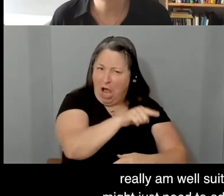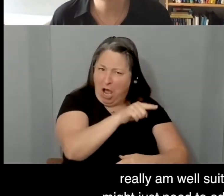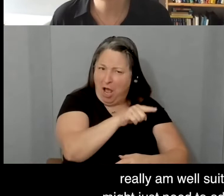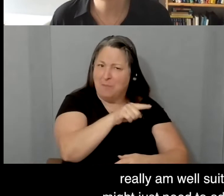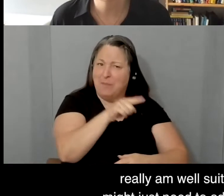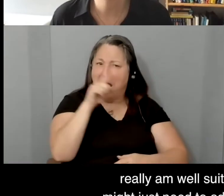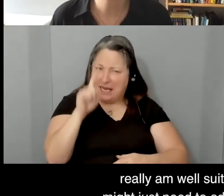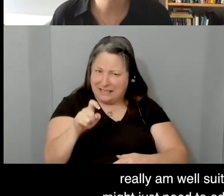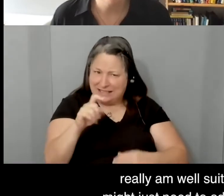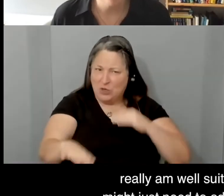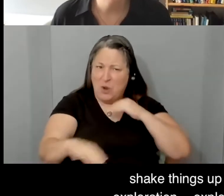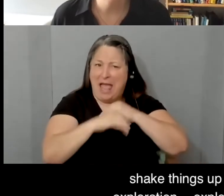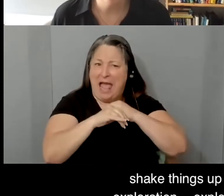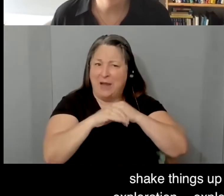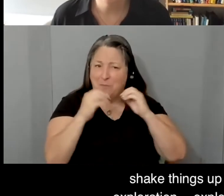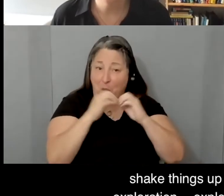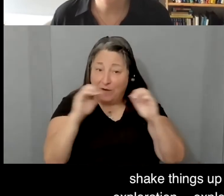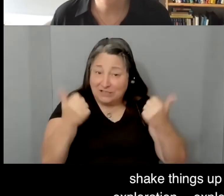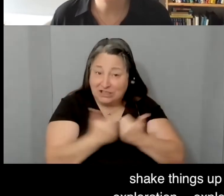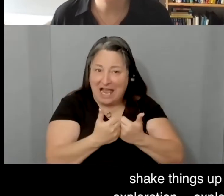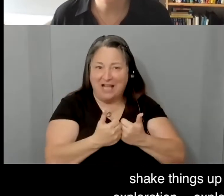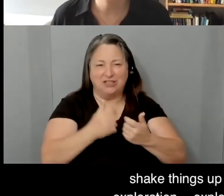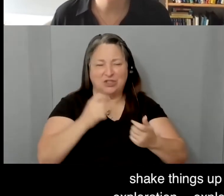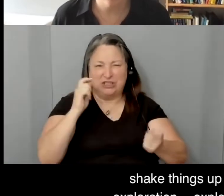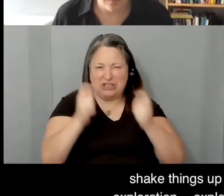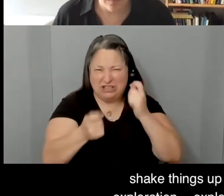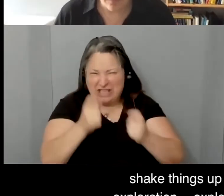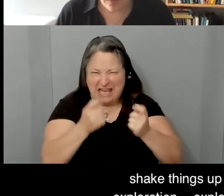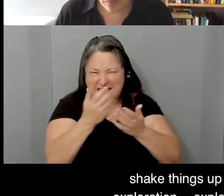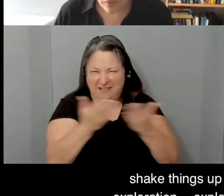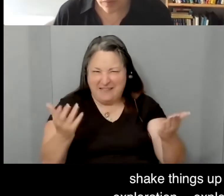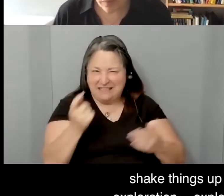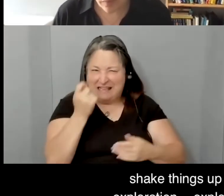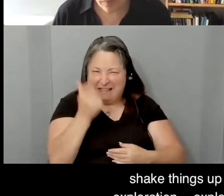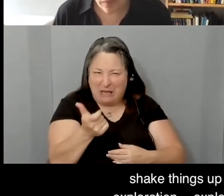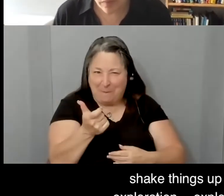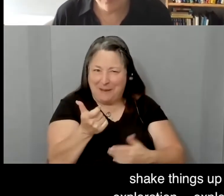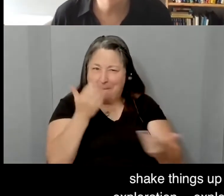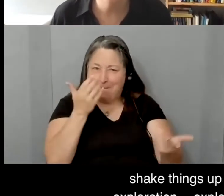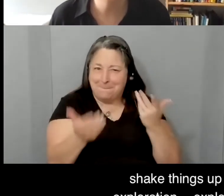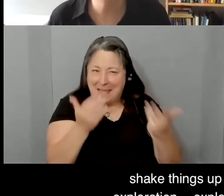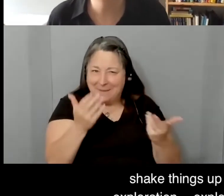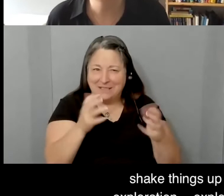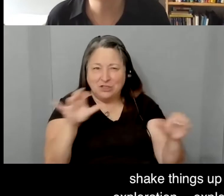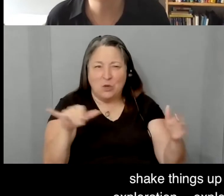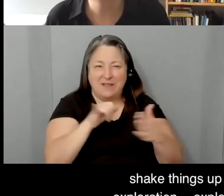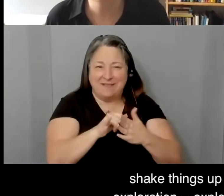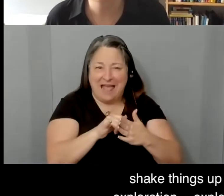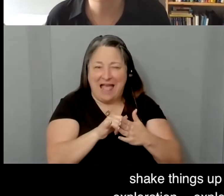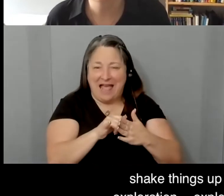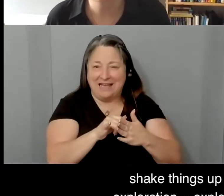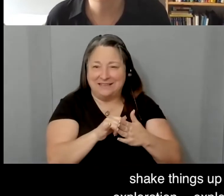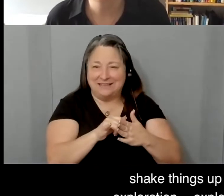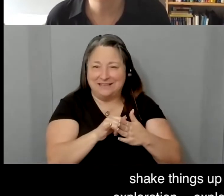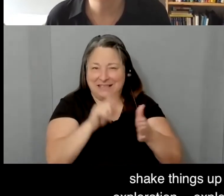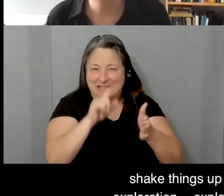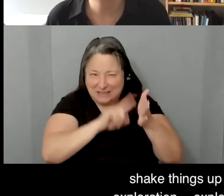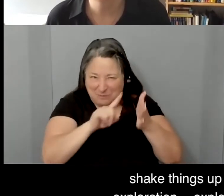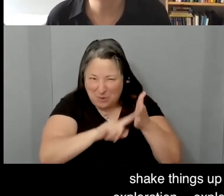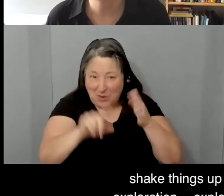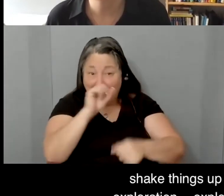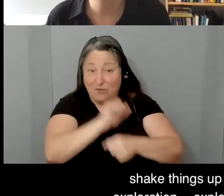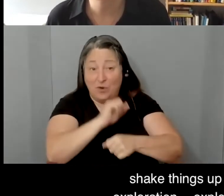additional challenge or shake things up a little bit. So doing that explorative work,